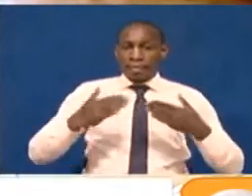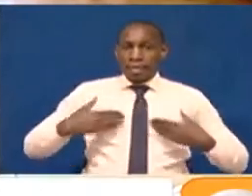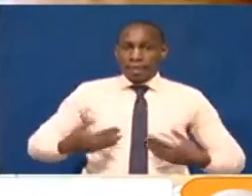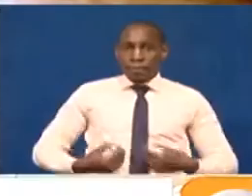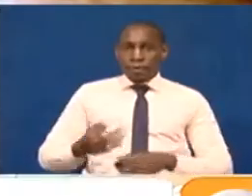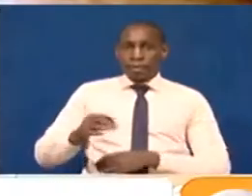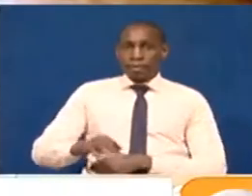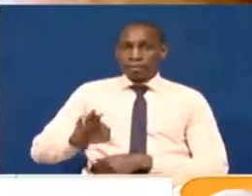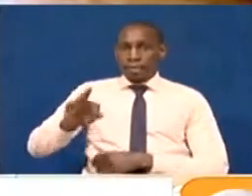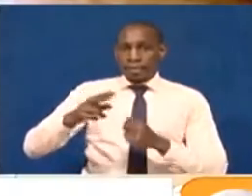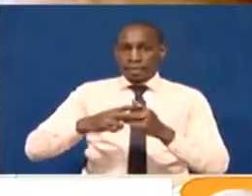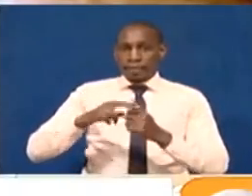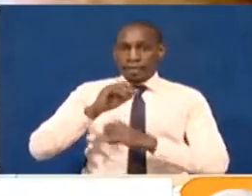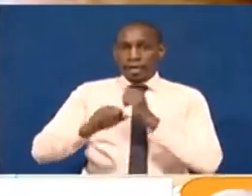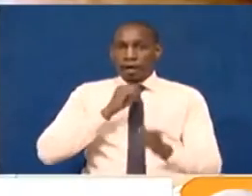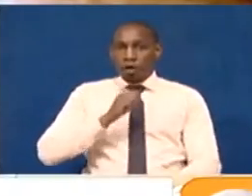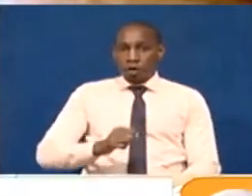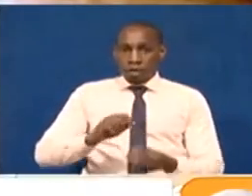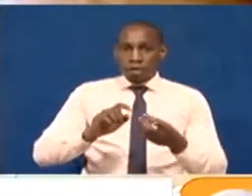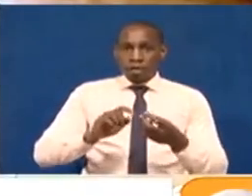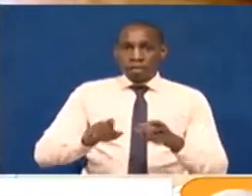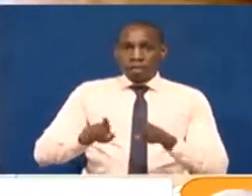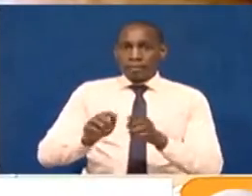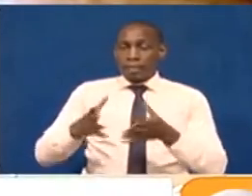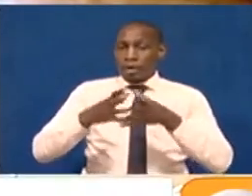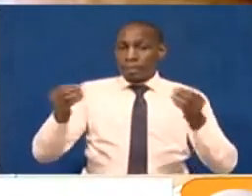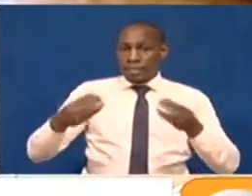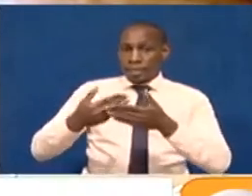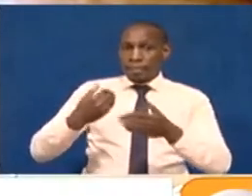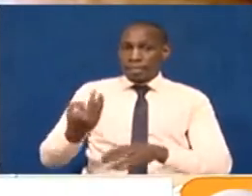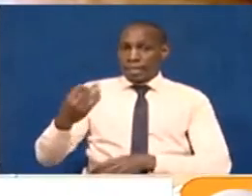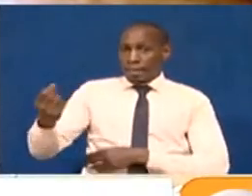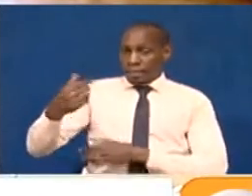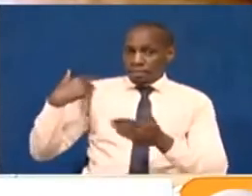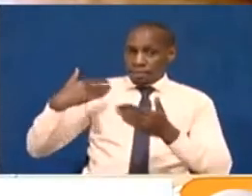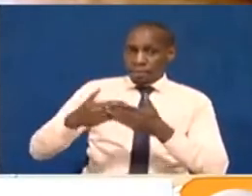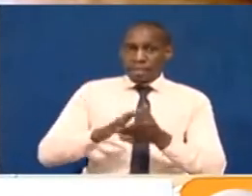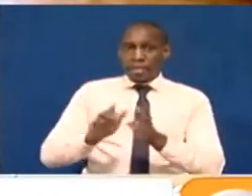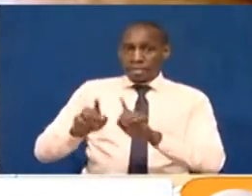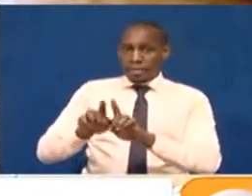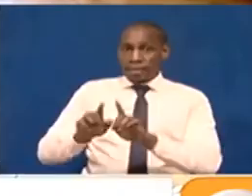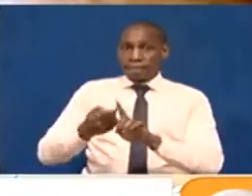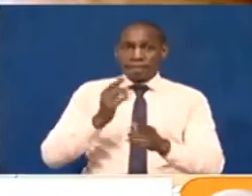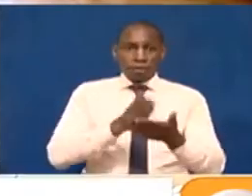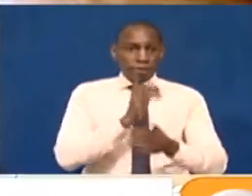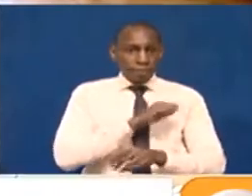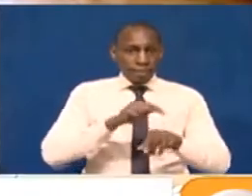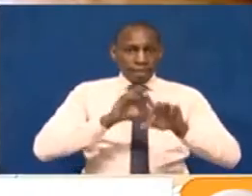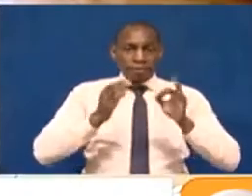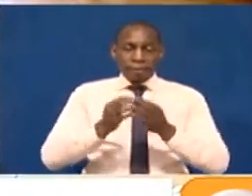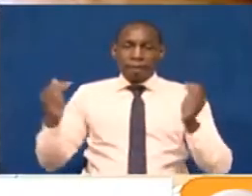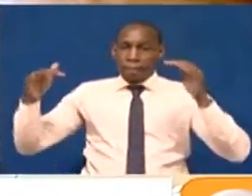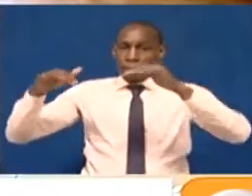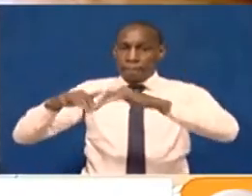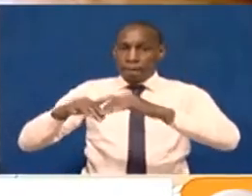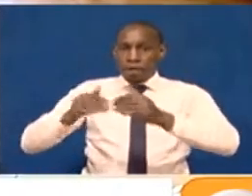of 37-year-old Philemon Chepkwony and Erastus Ndirangu, who have been missing in the last 3 months, were the first to be identified as families trooped